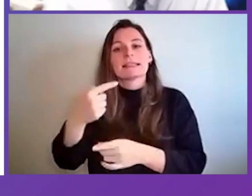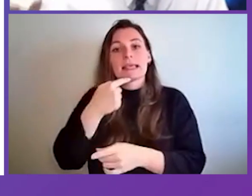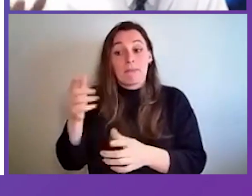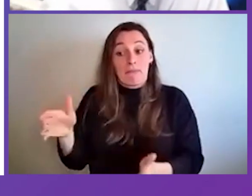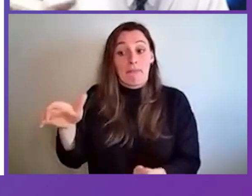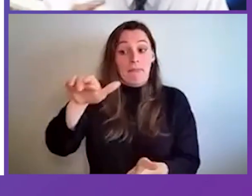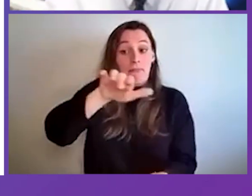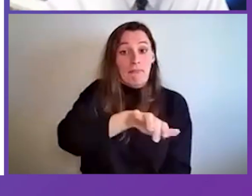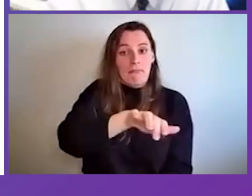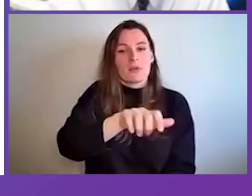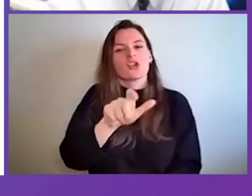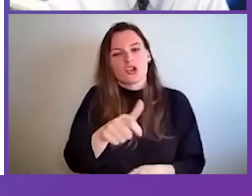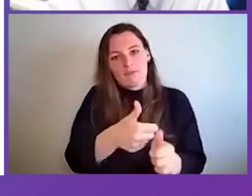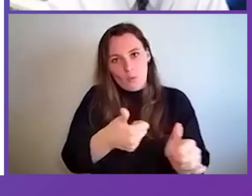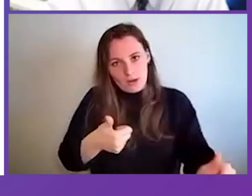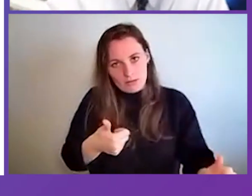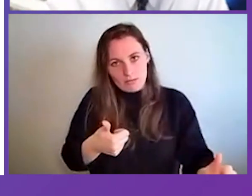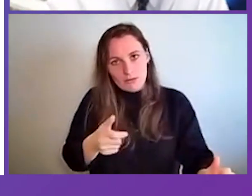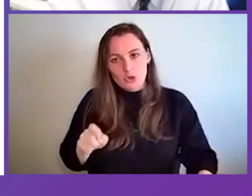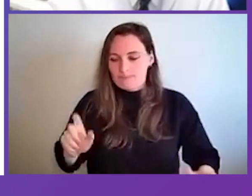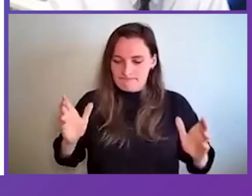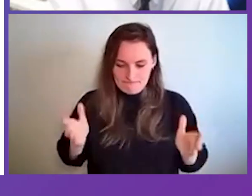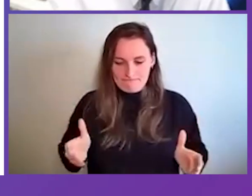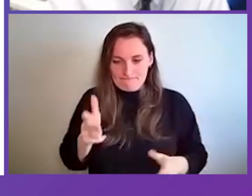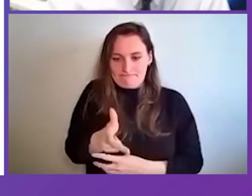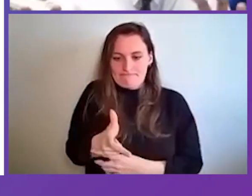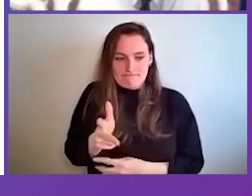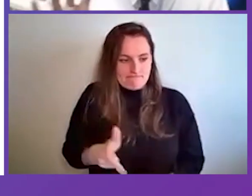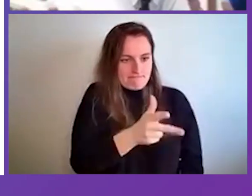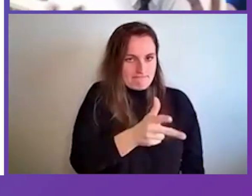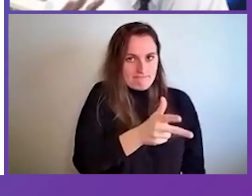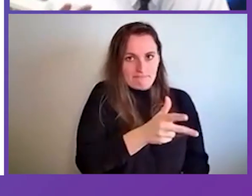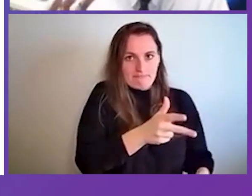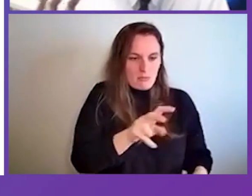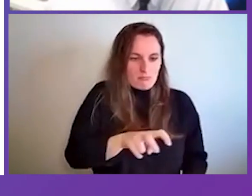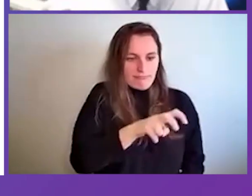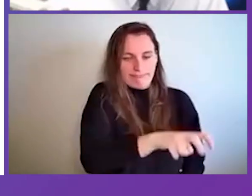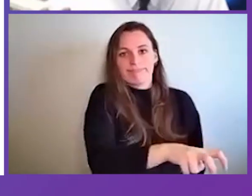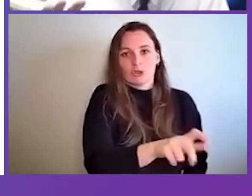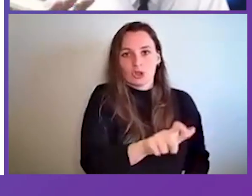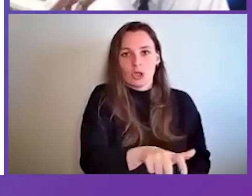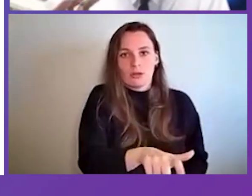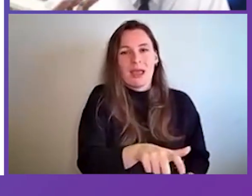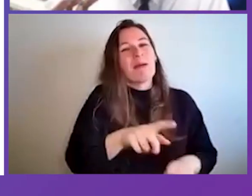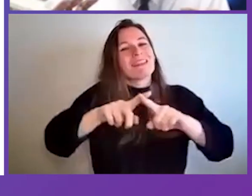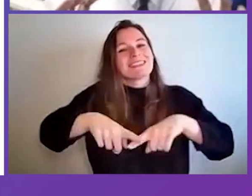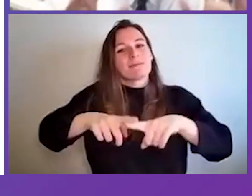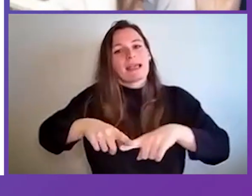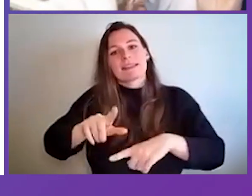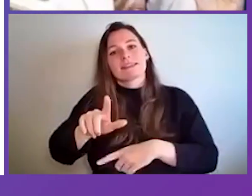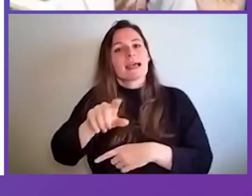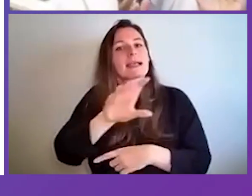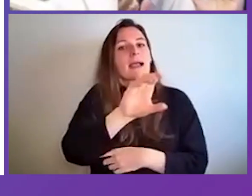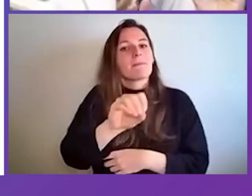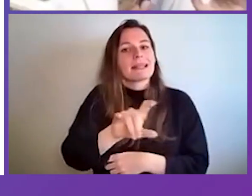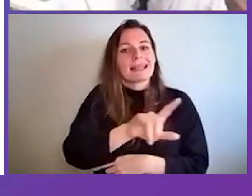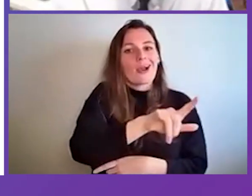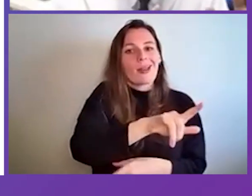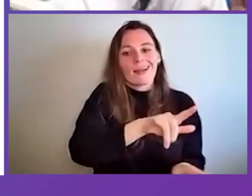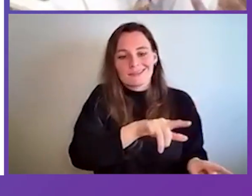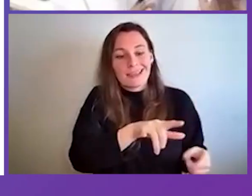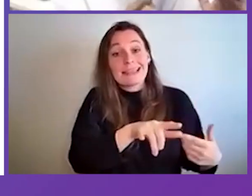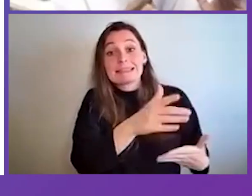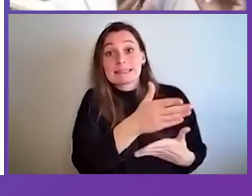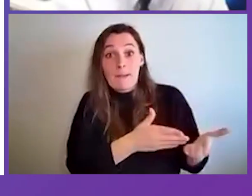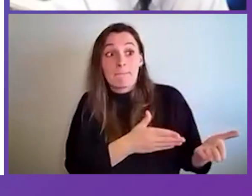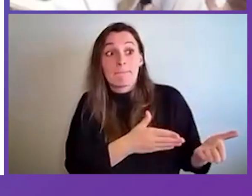of our discussions with different airlines interpret this differently. Some say that you shouldn't,